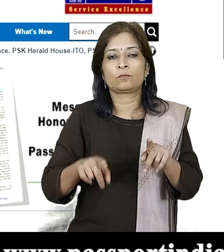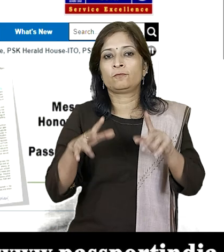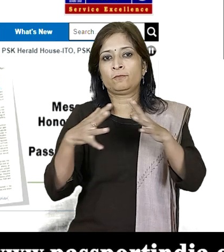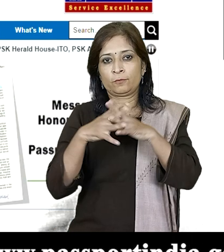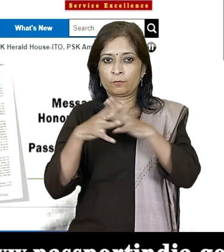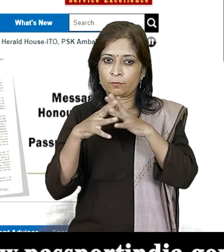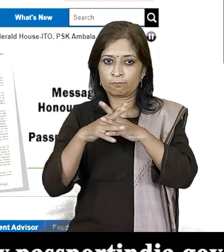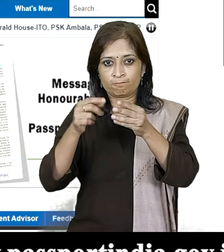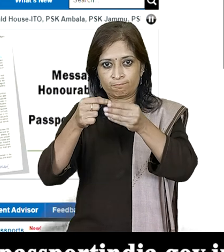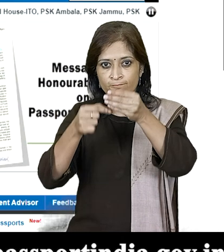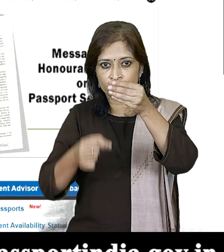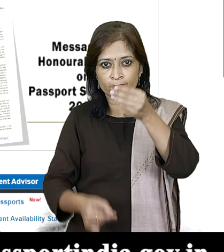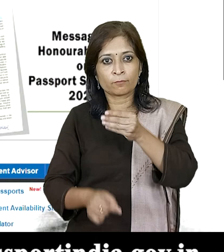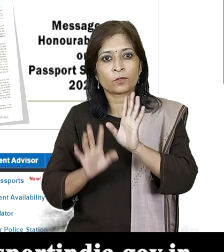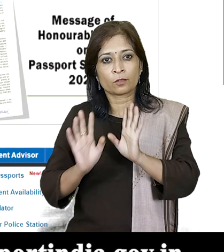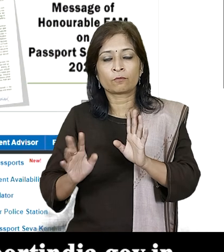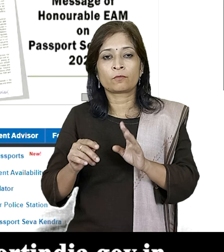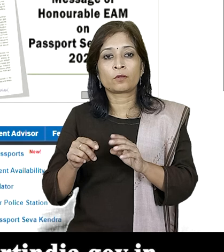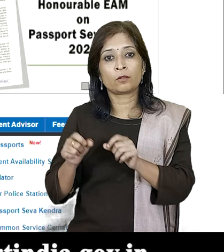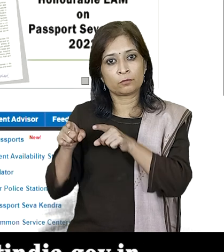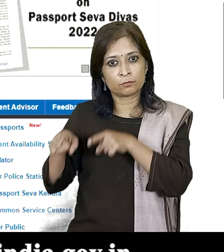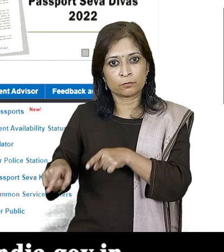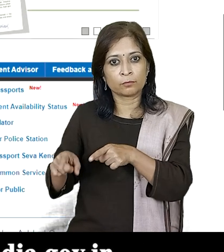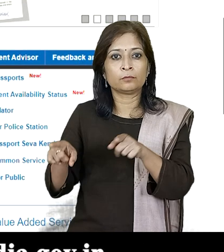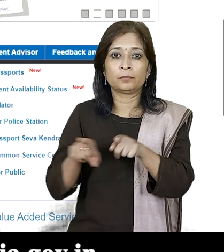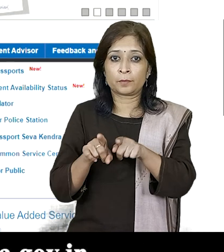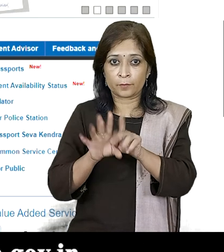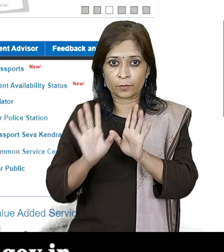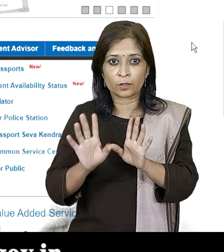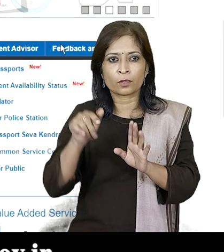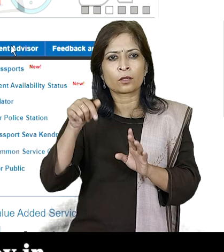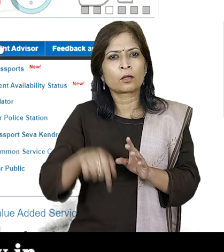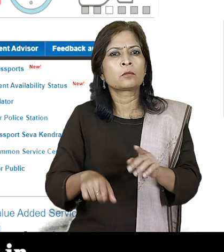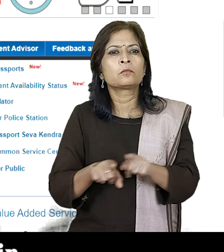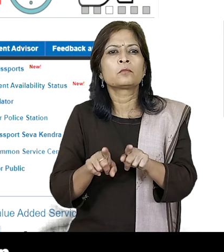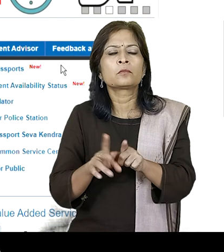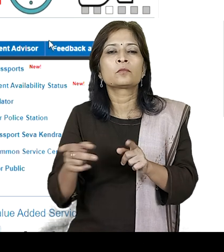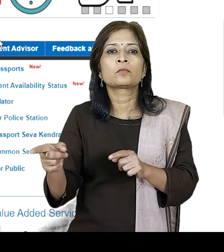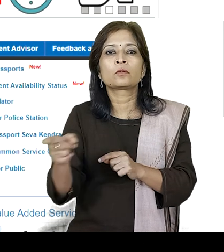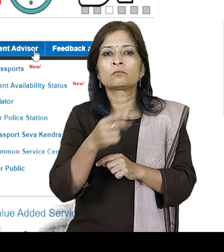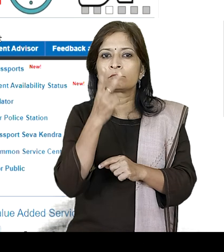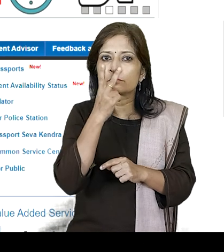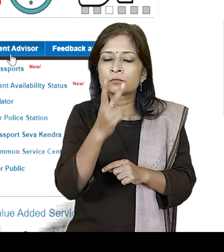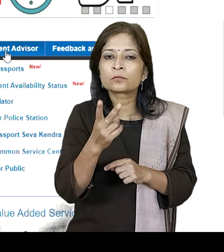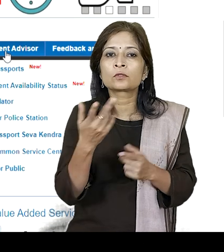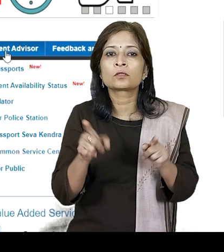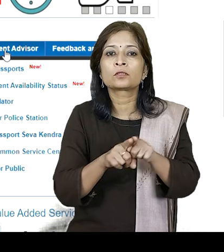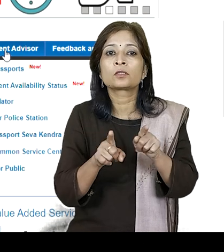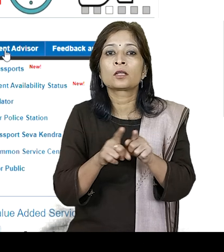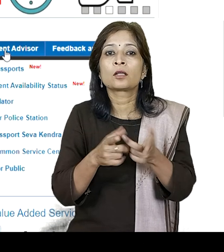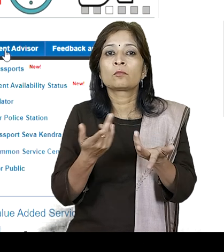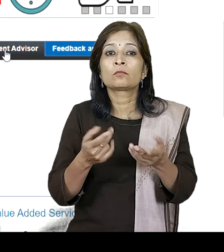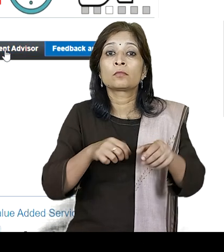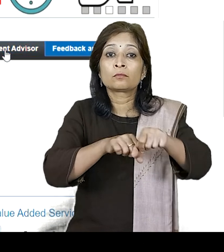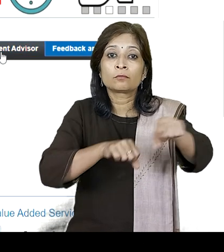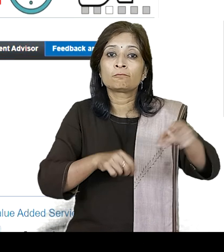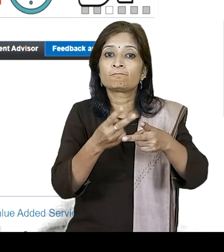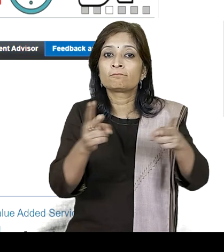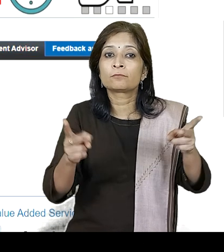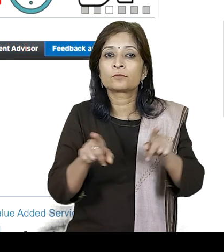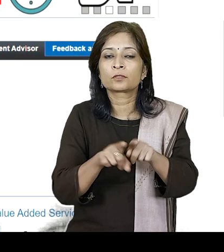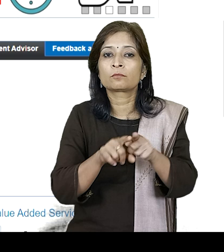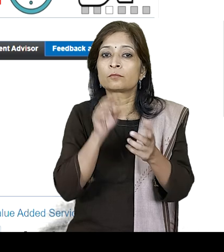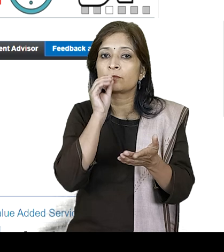official website, Okay. passportindia.gov.in. We Okay. have a very creative tool called the Document